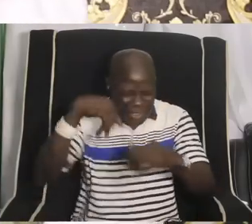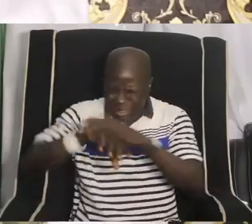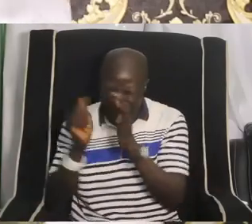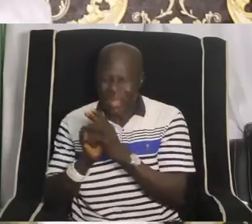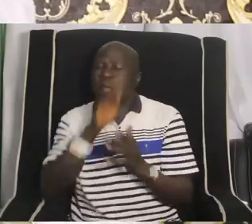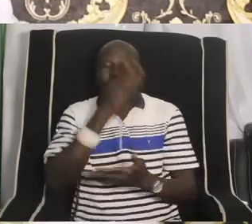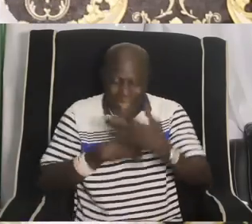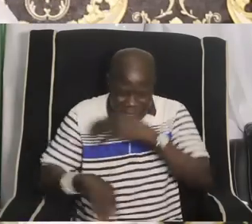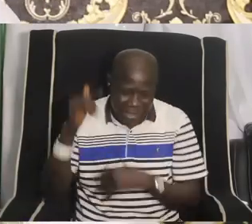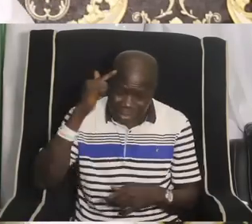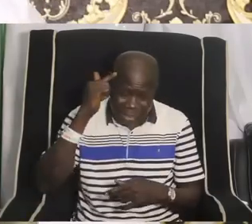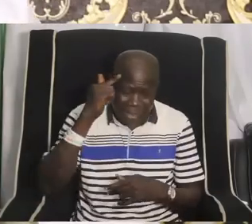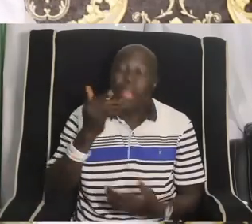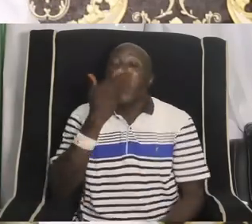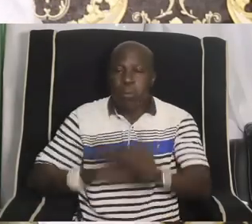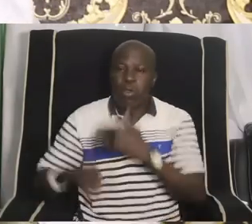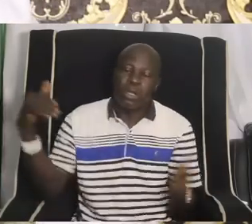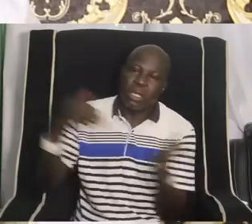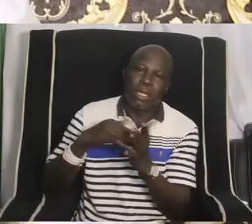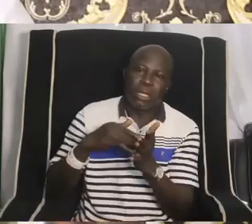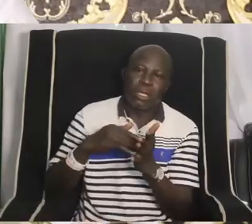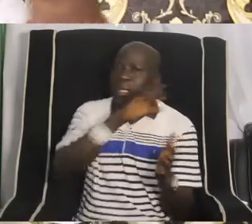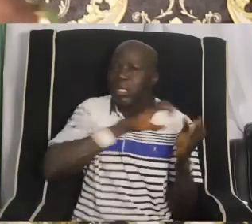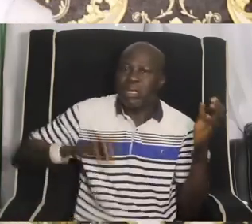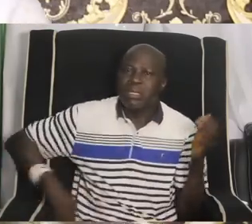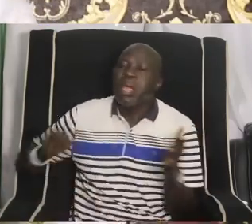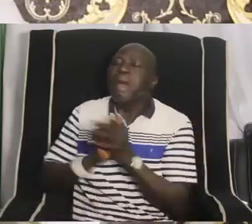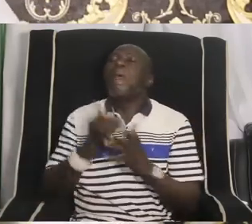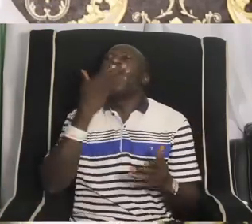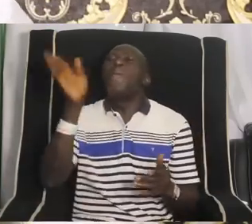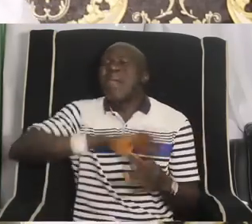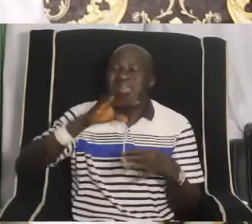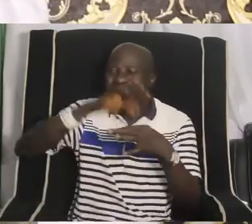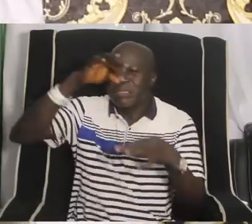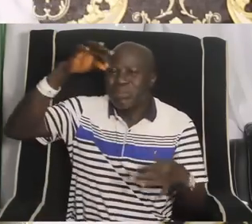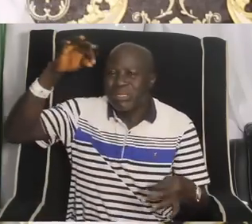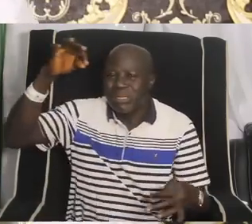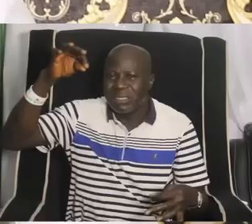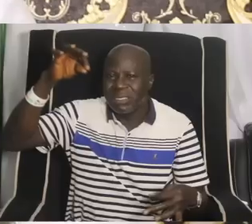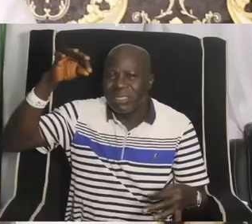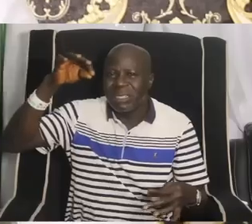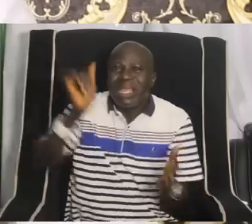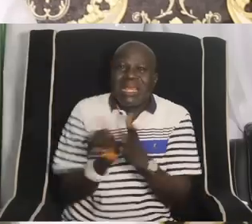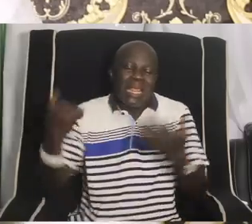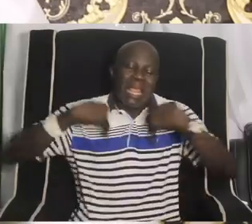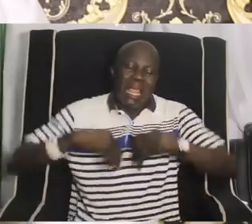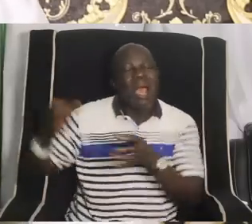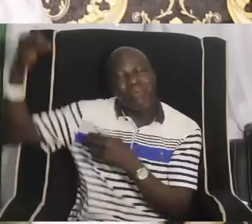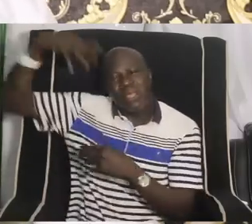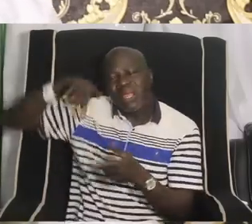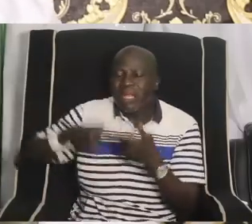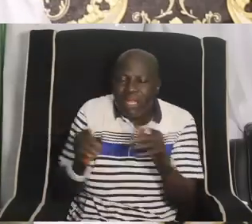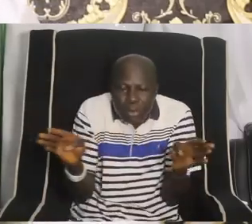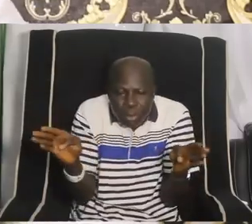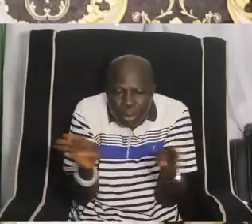But they are possessed. They have grace to move closer